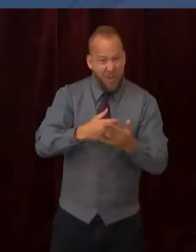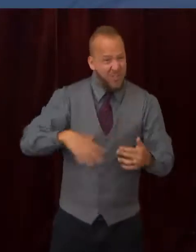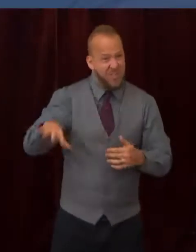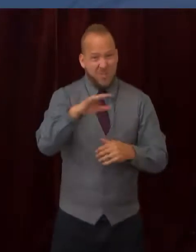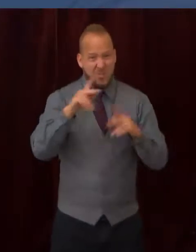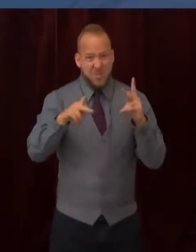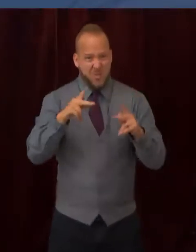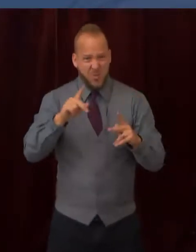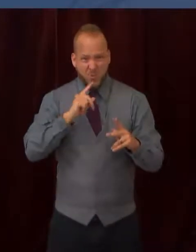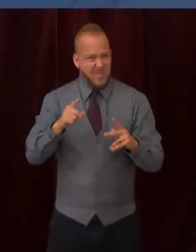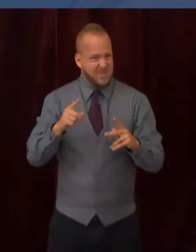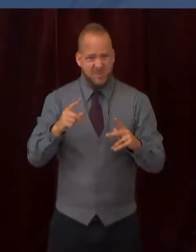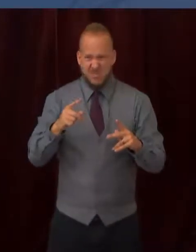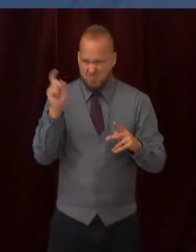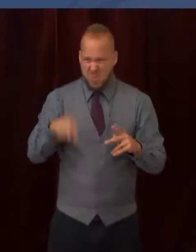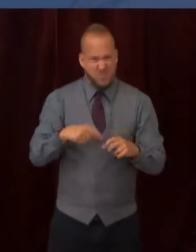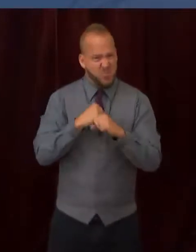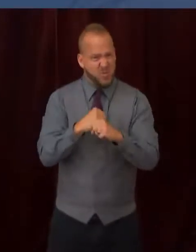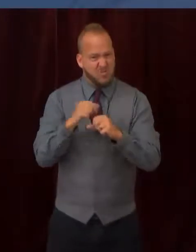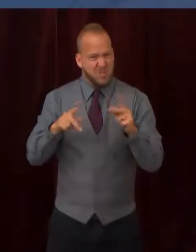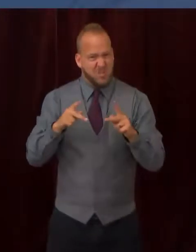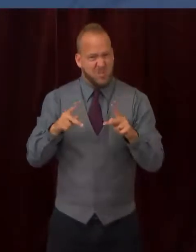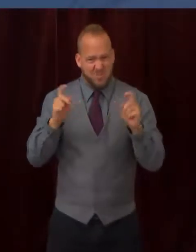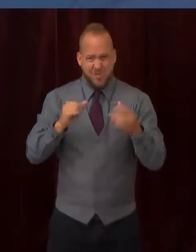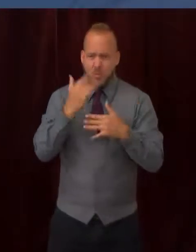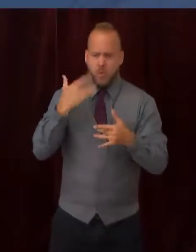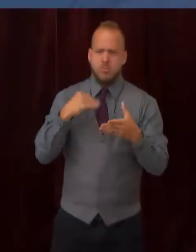Next question comes from Jim with the News Tribune.